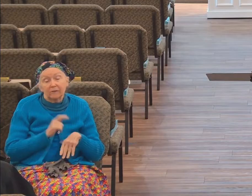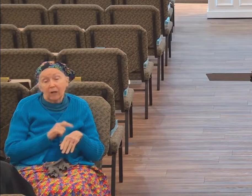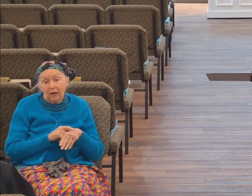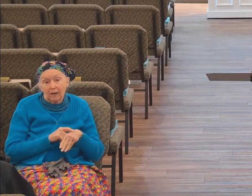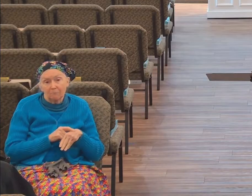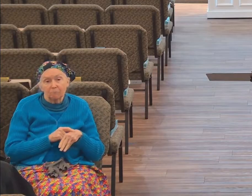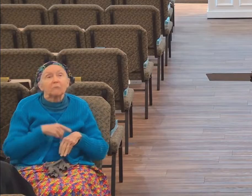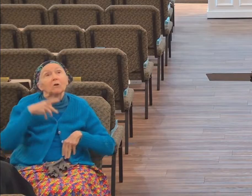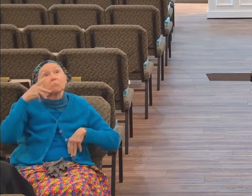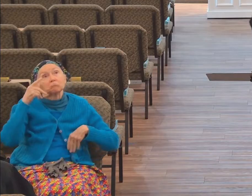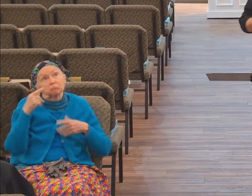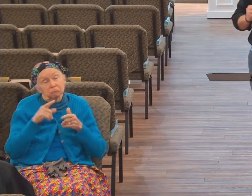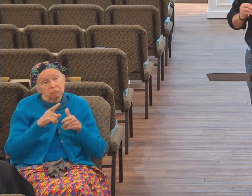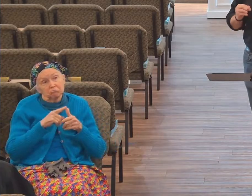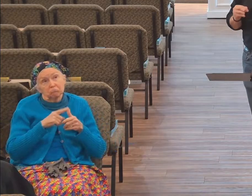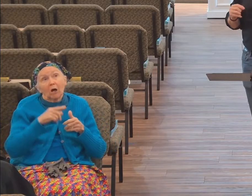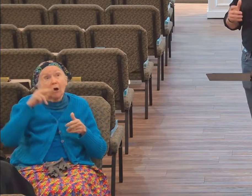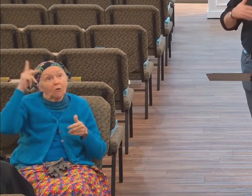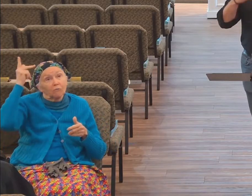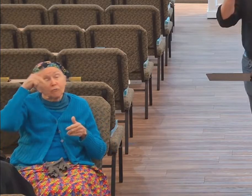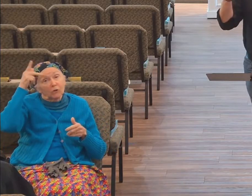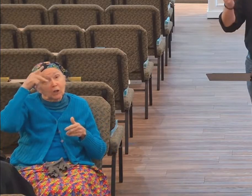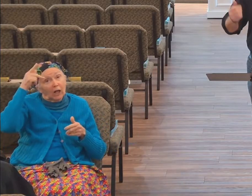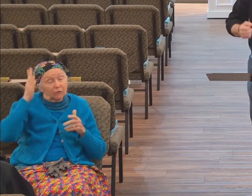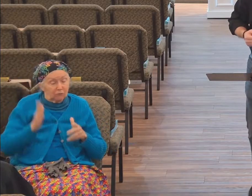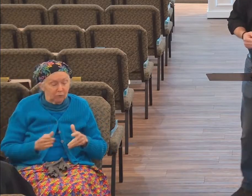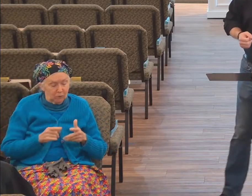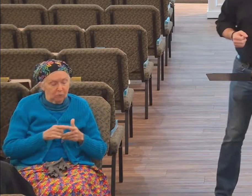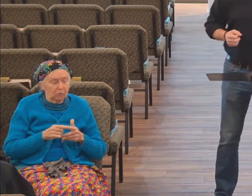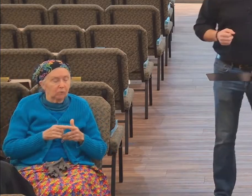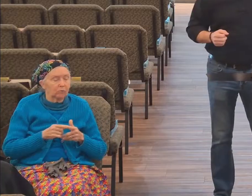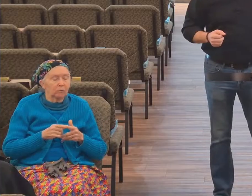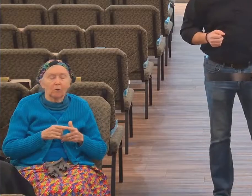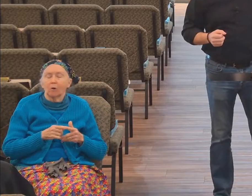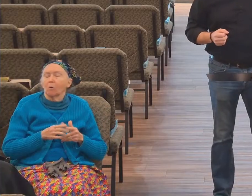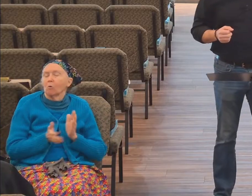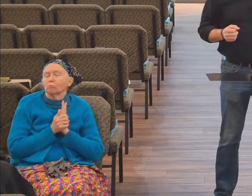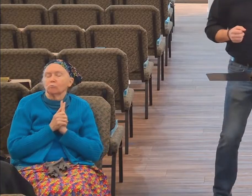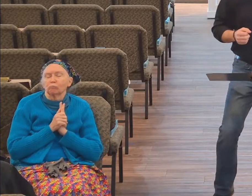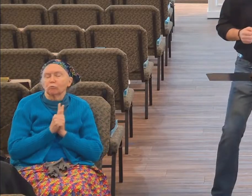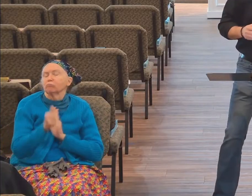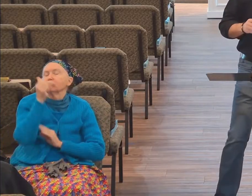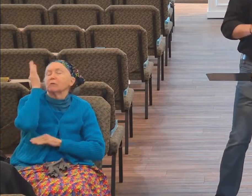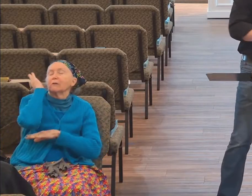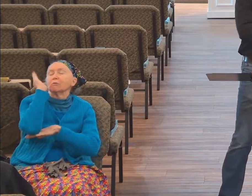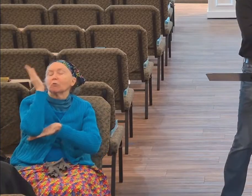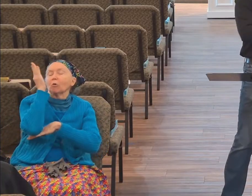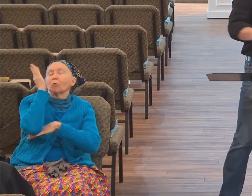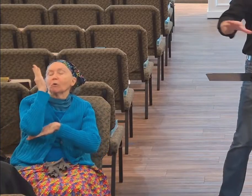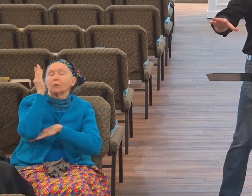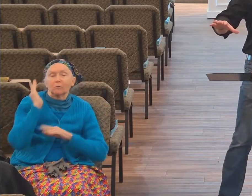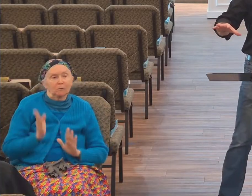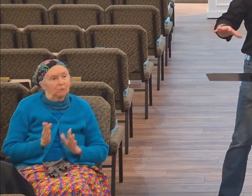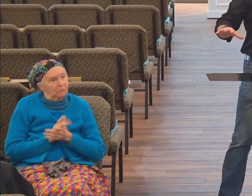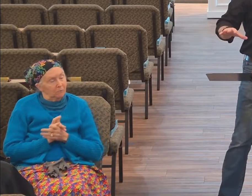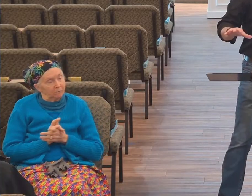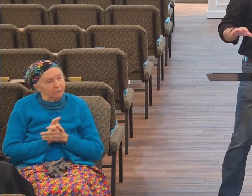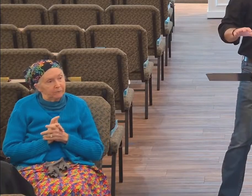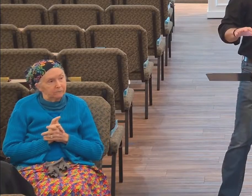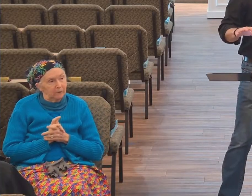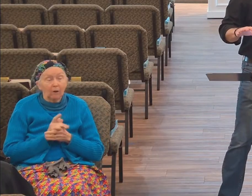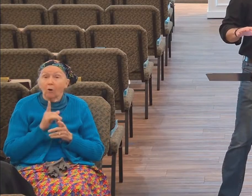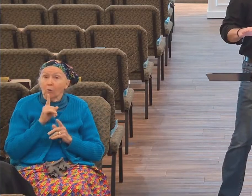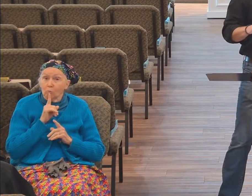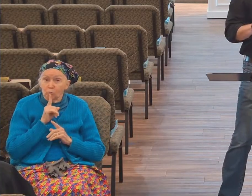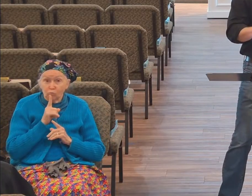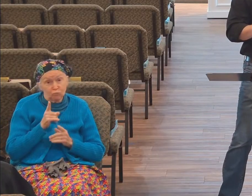orators, people who were very eloquent in speech, okay? Huge presence in the